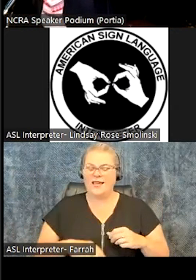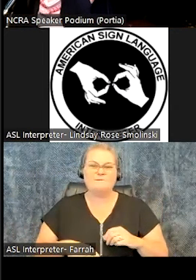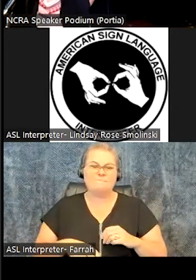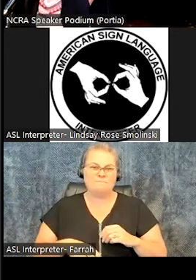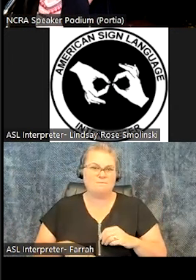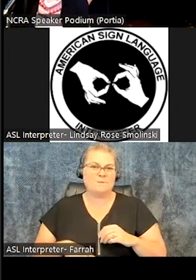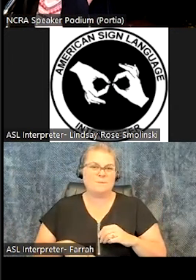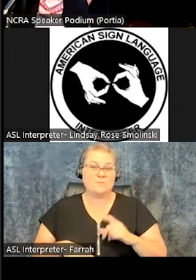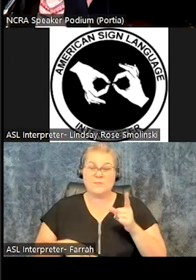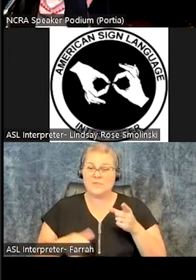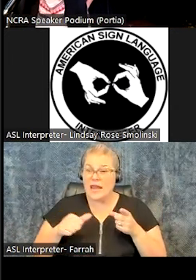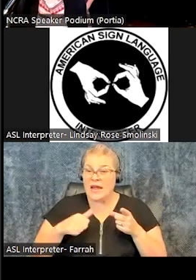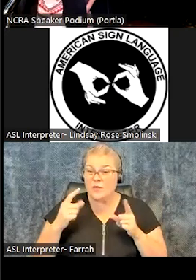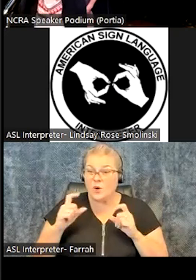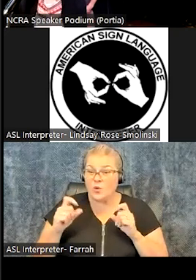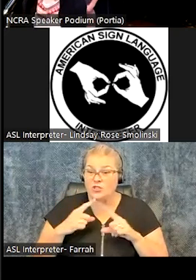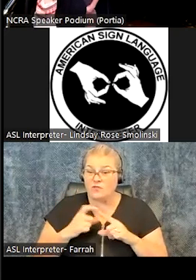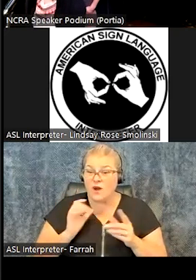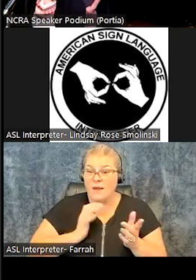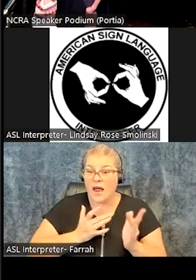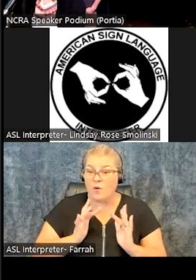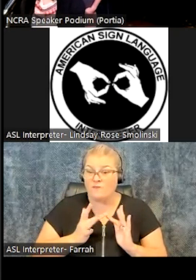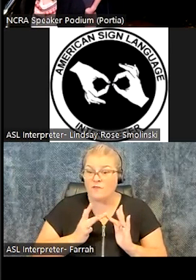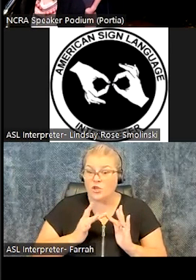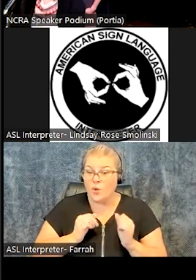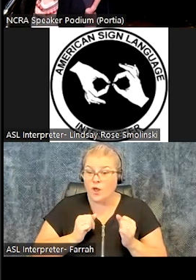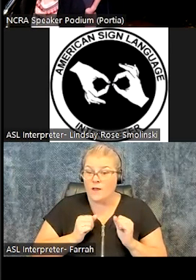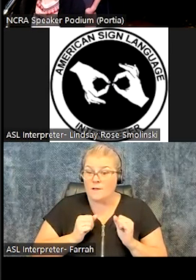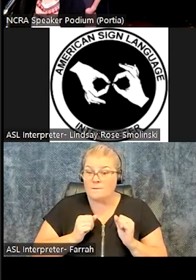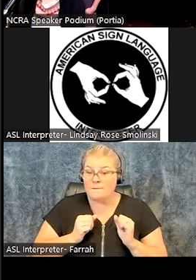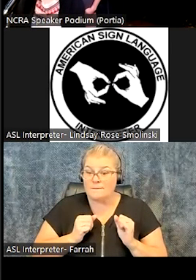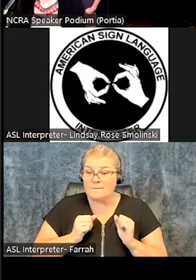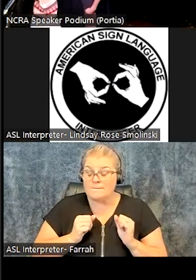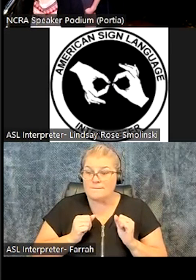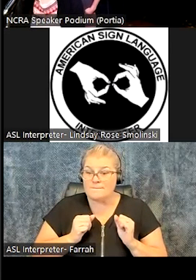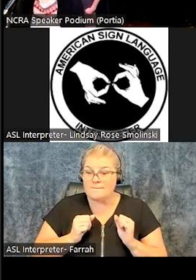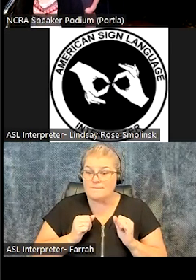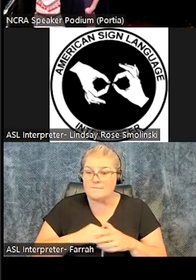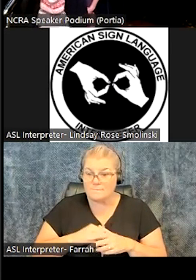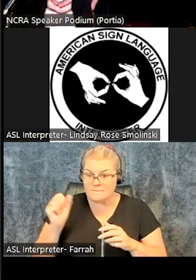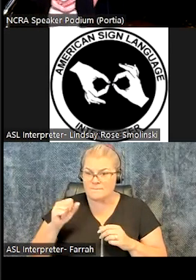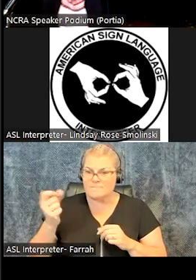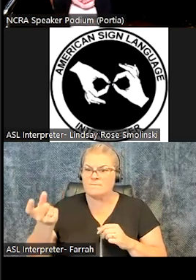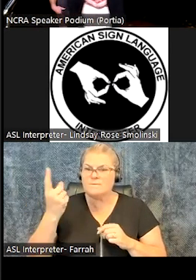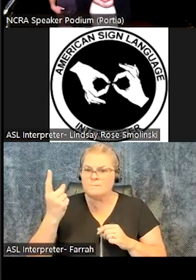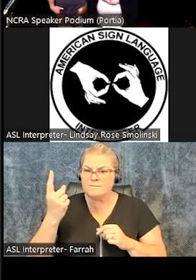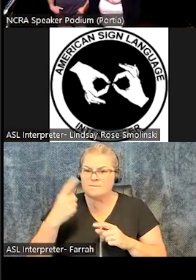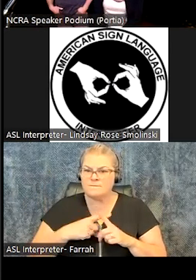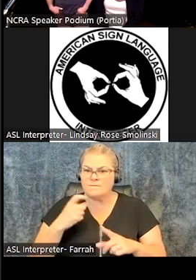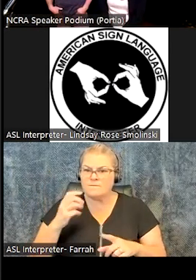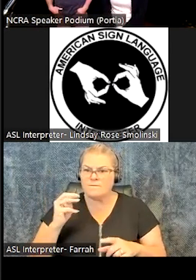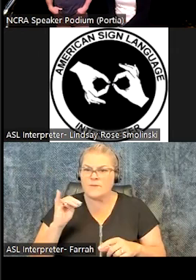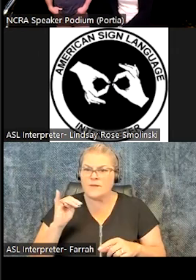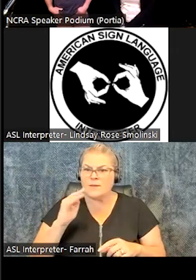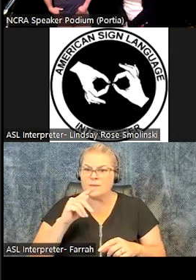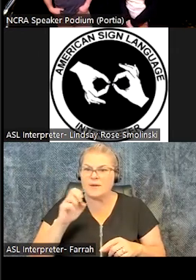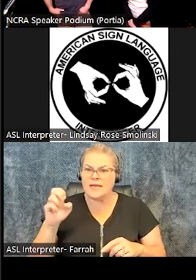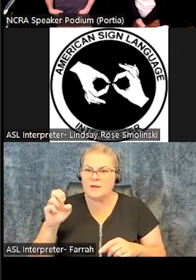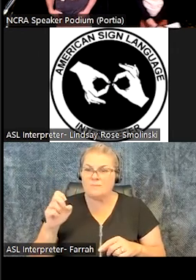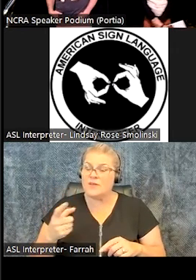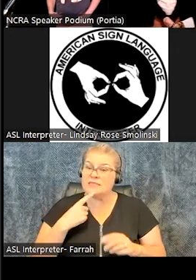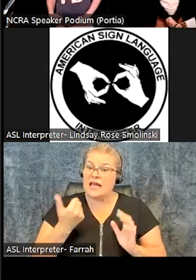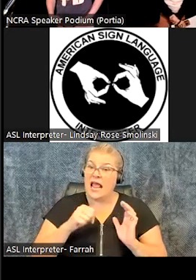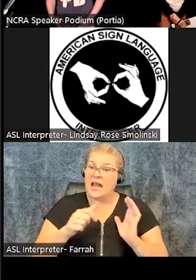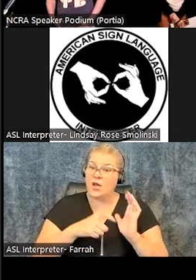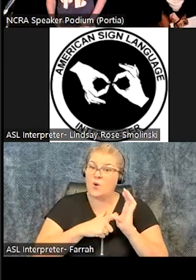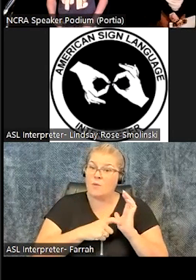Awesome. Any questions from our virtual audience? Yes, we have one from Manette C. Any requirements of